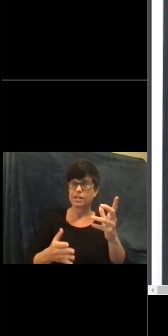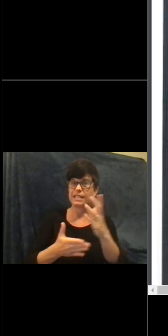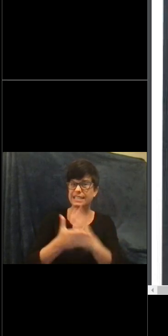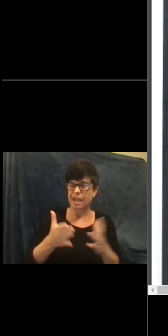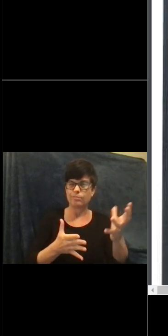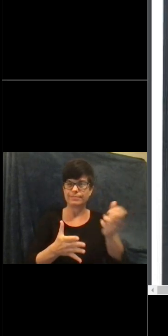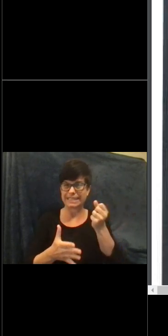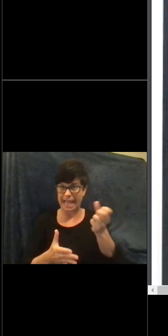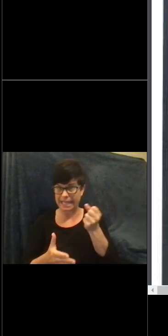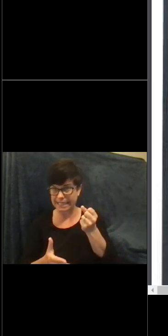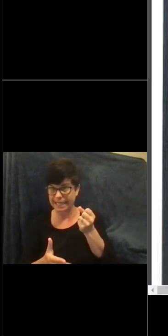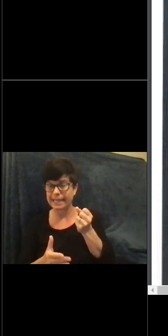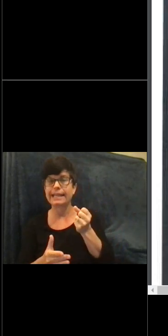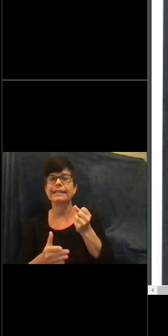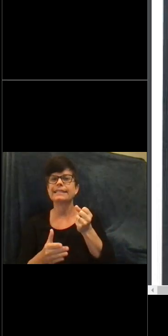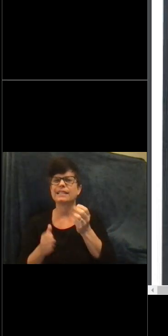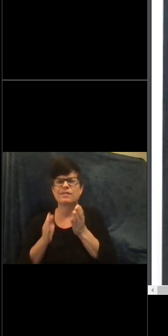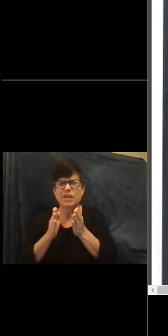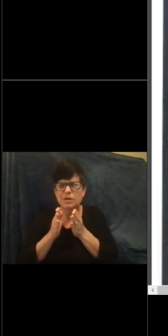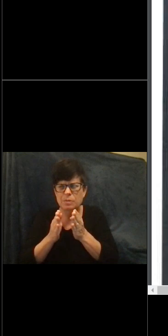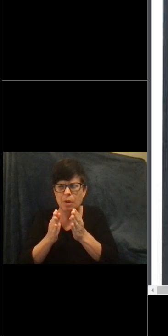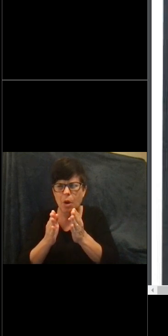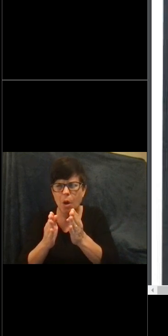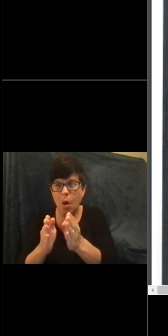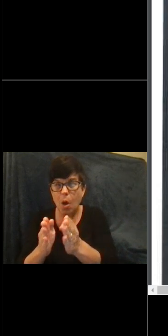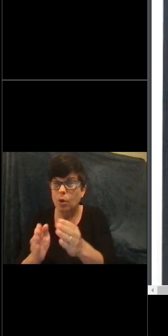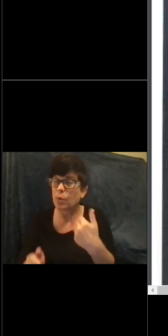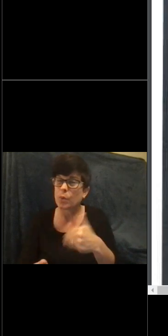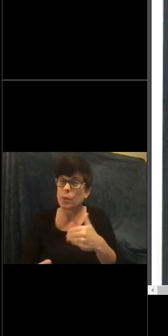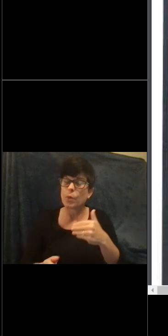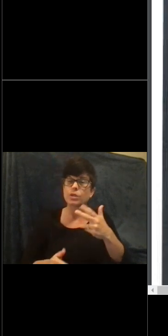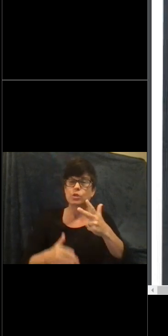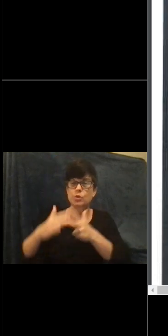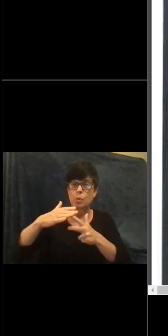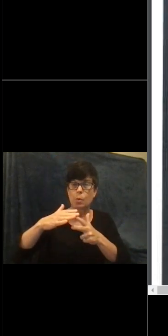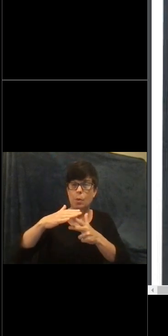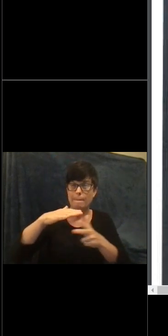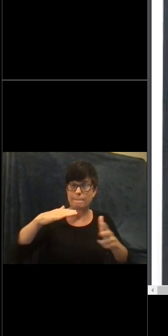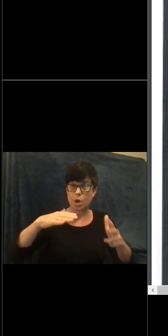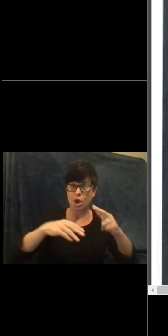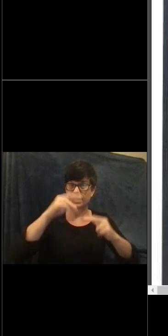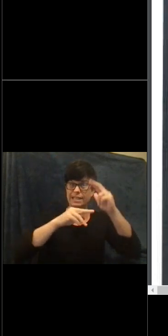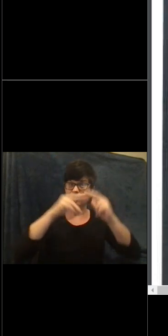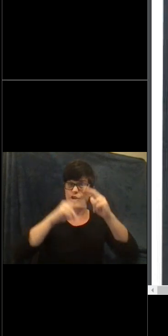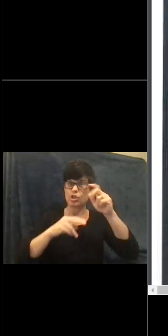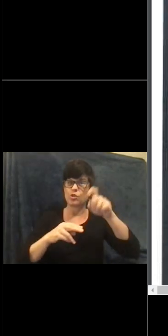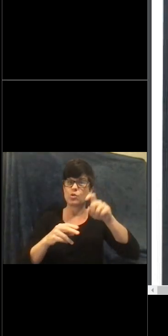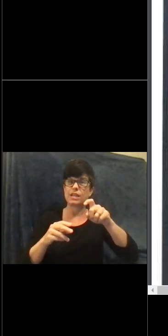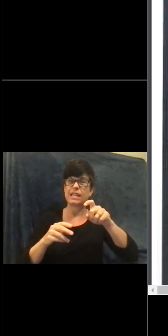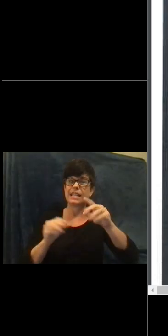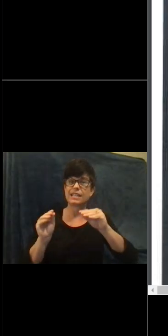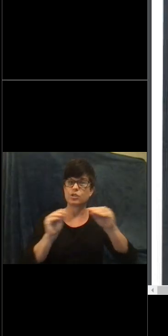event, it's a very narrow site. To do a parking structure on that site, you need to be able to put in ramps, and you need drive